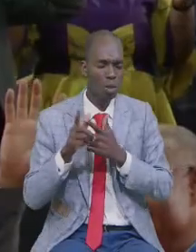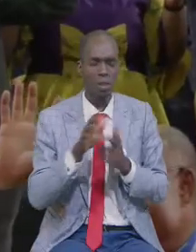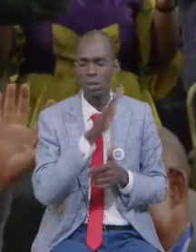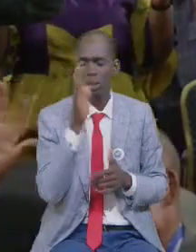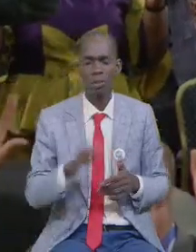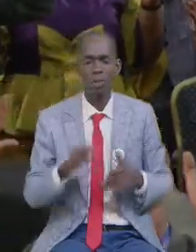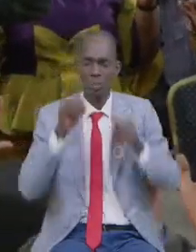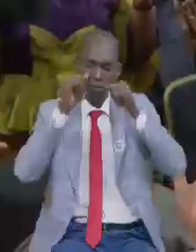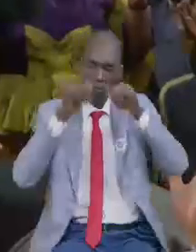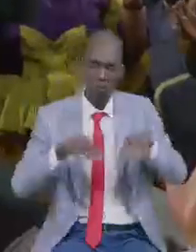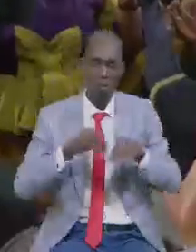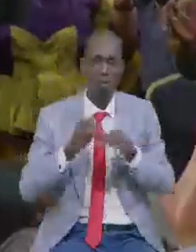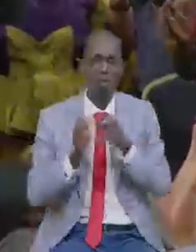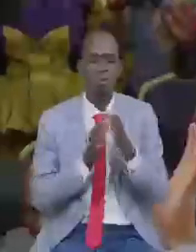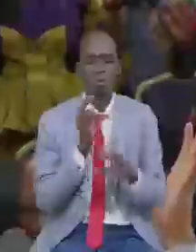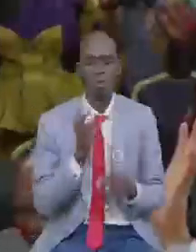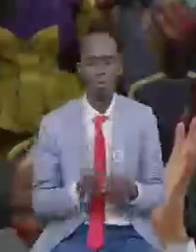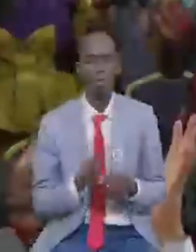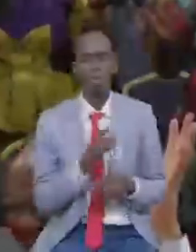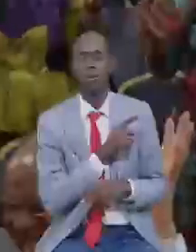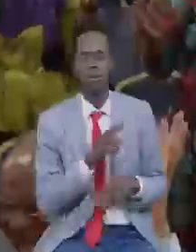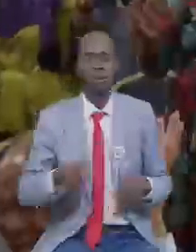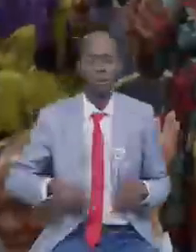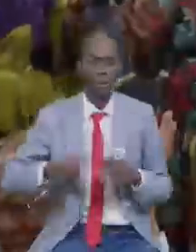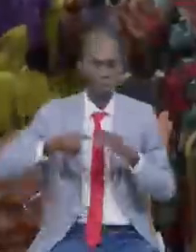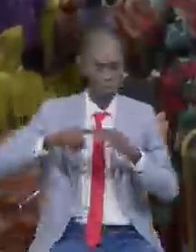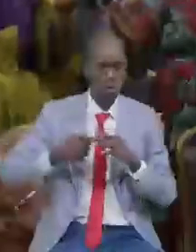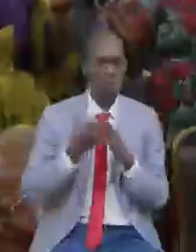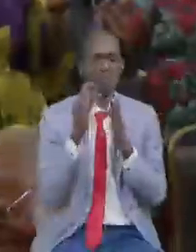faint. Lord, activated power,